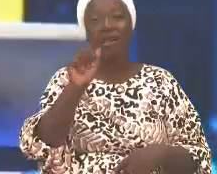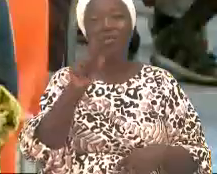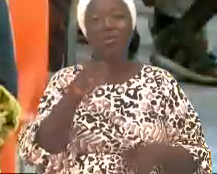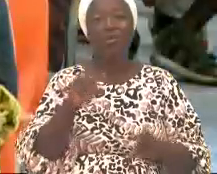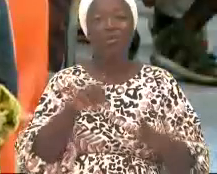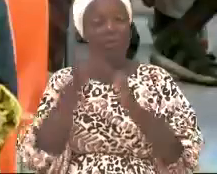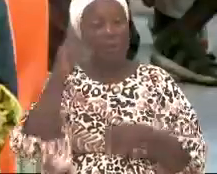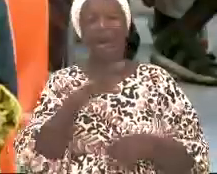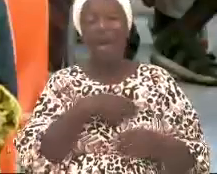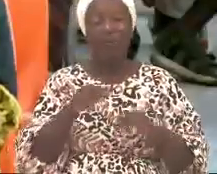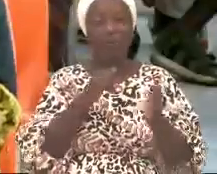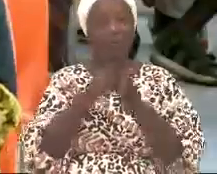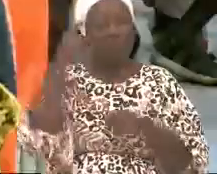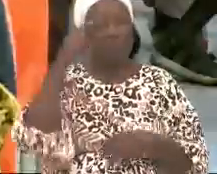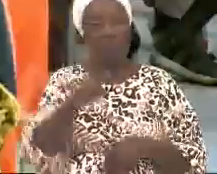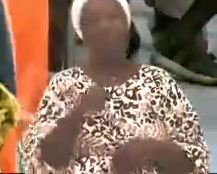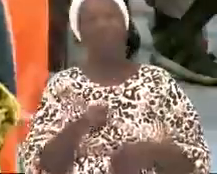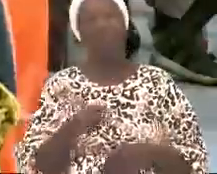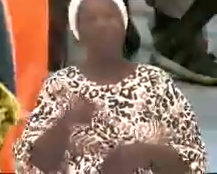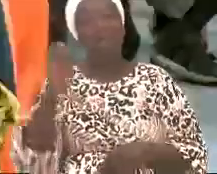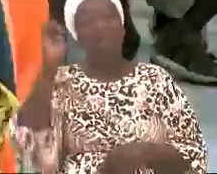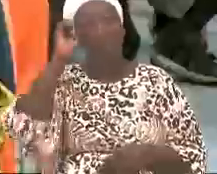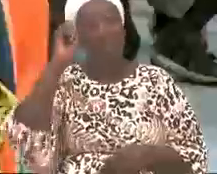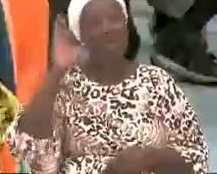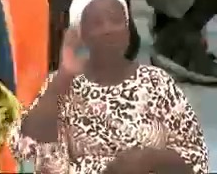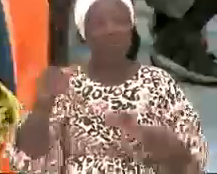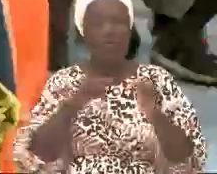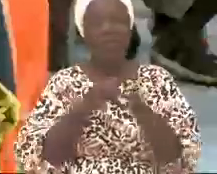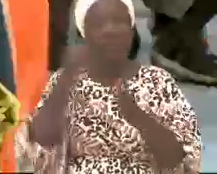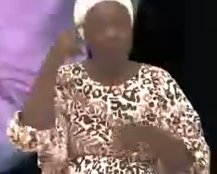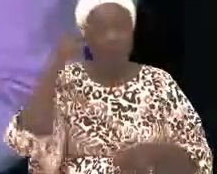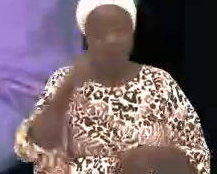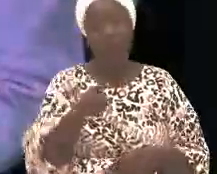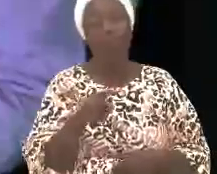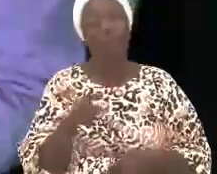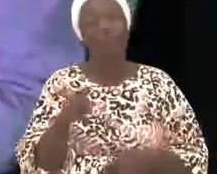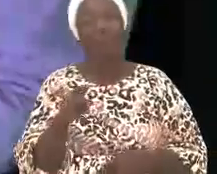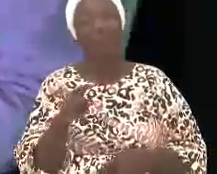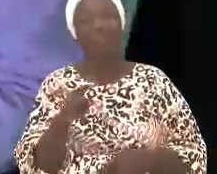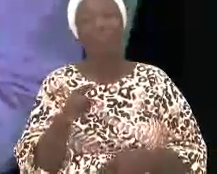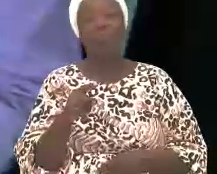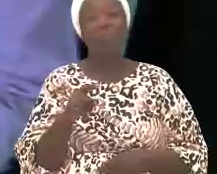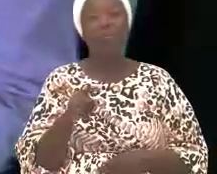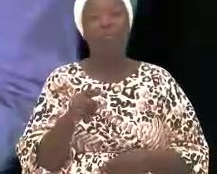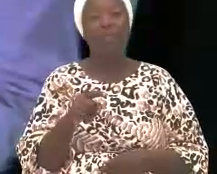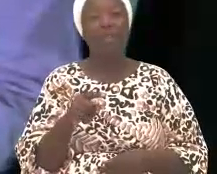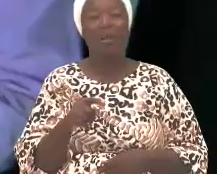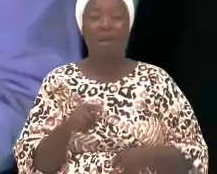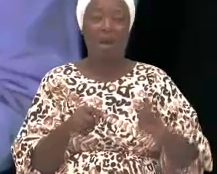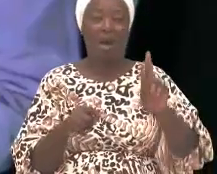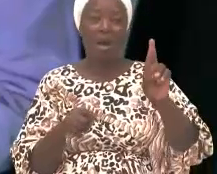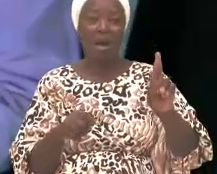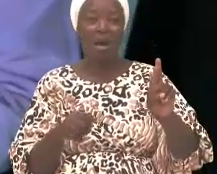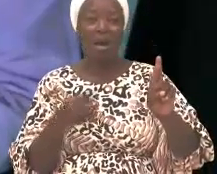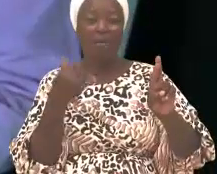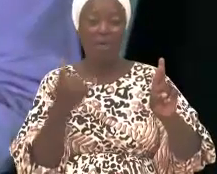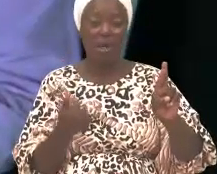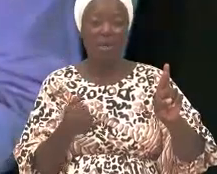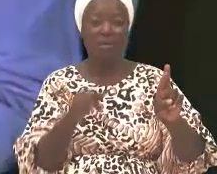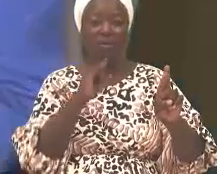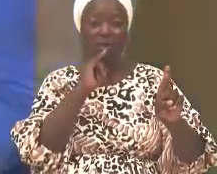for you. I said he will do it for you. Our now is